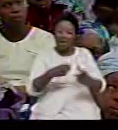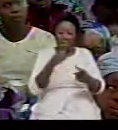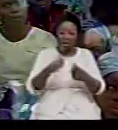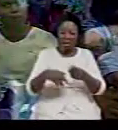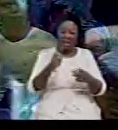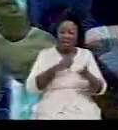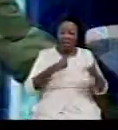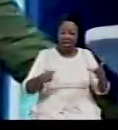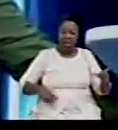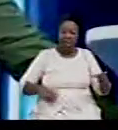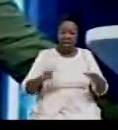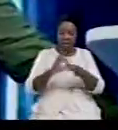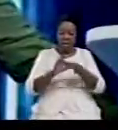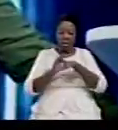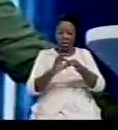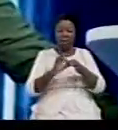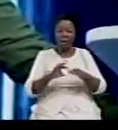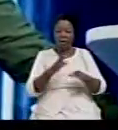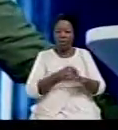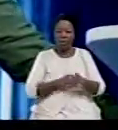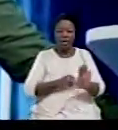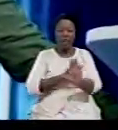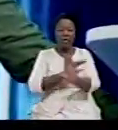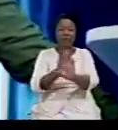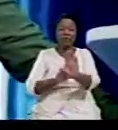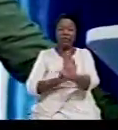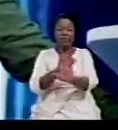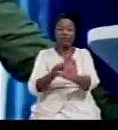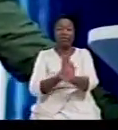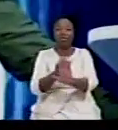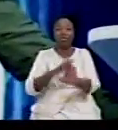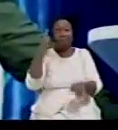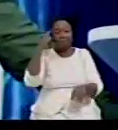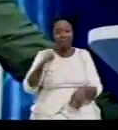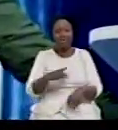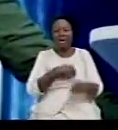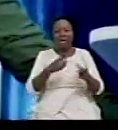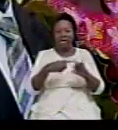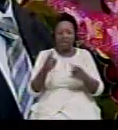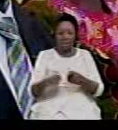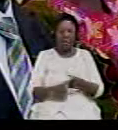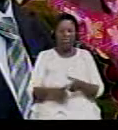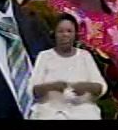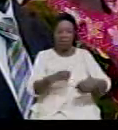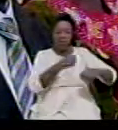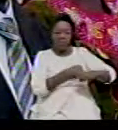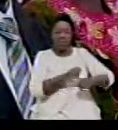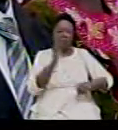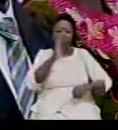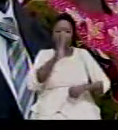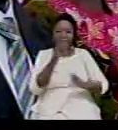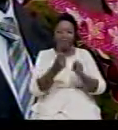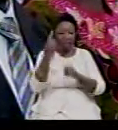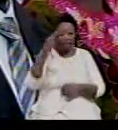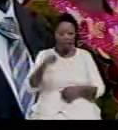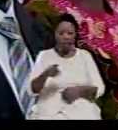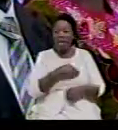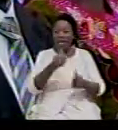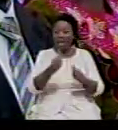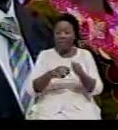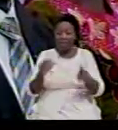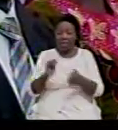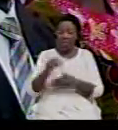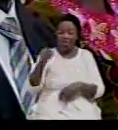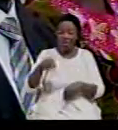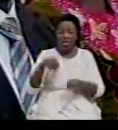a fortress for you, and protection will be for you, and everything you need in